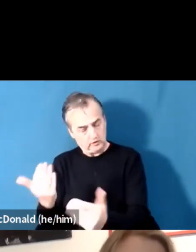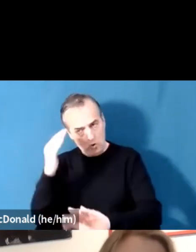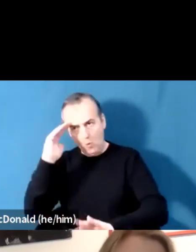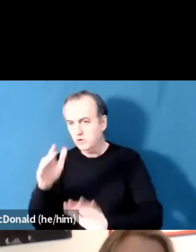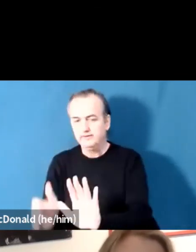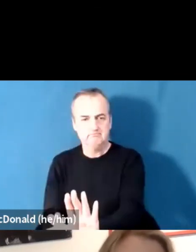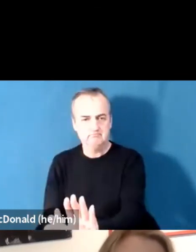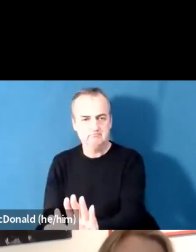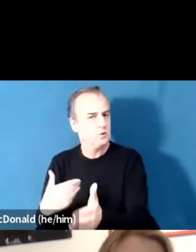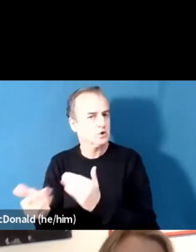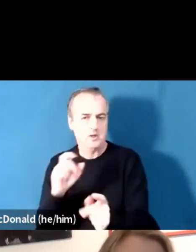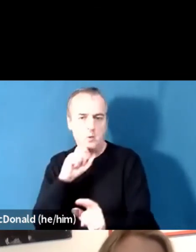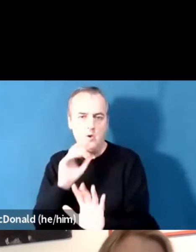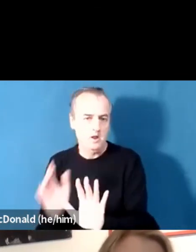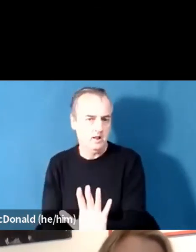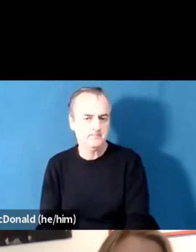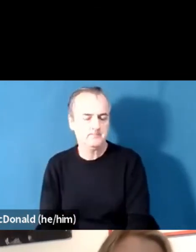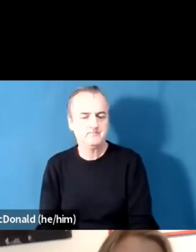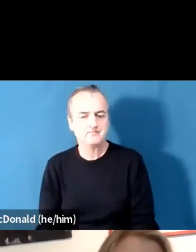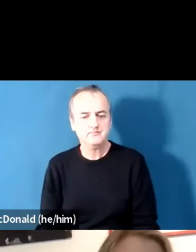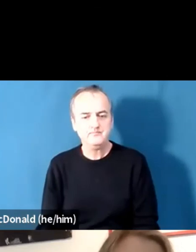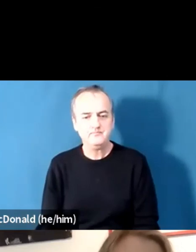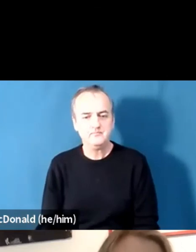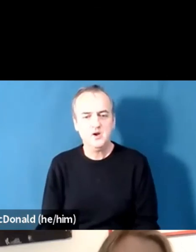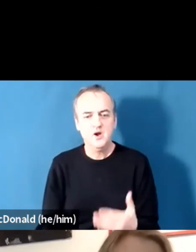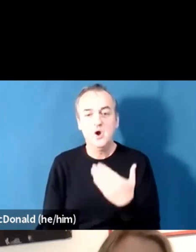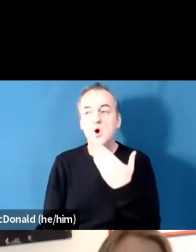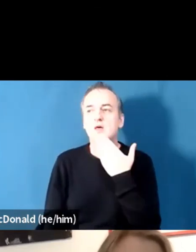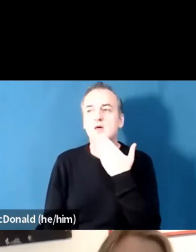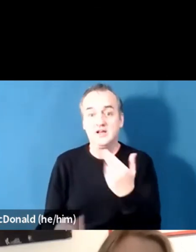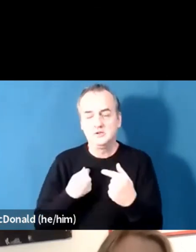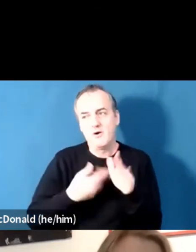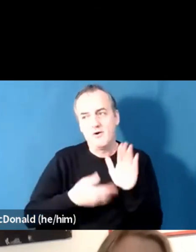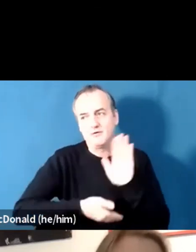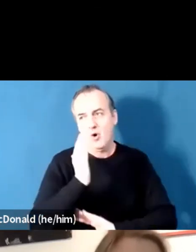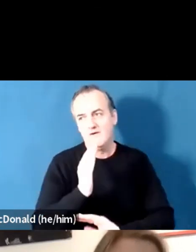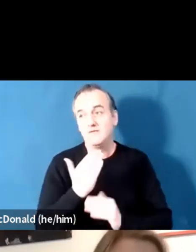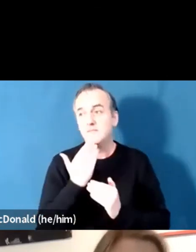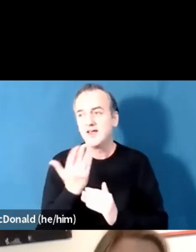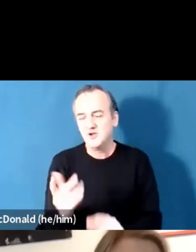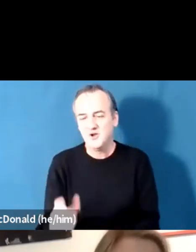about that. Thank you. Thanks so much. This has been really great. I've got to go now, but thank you.